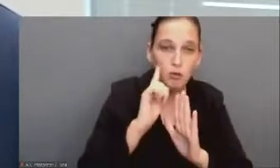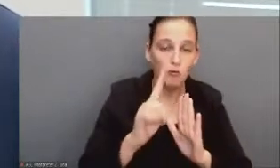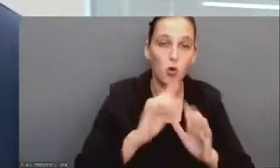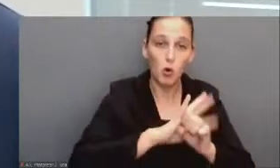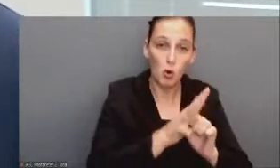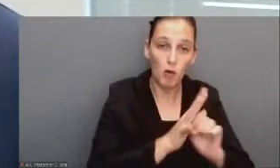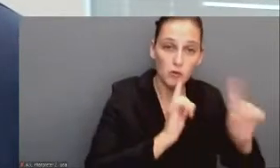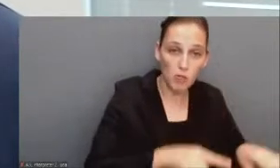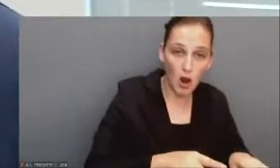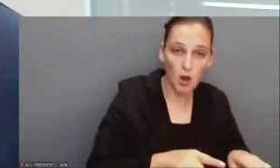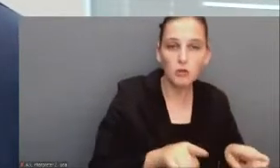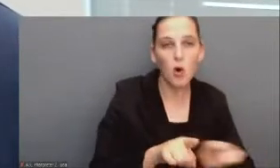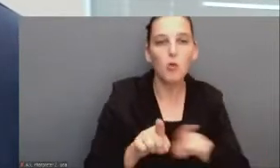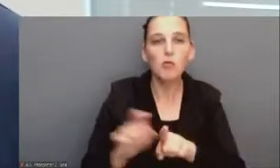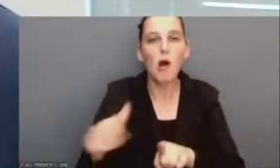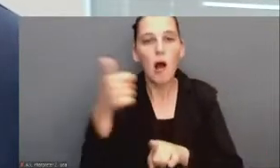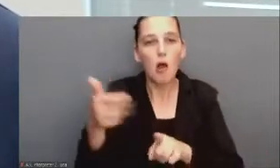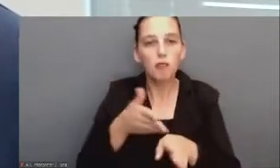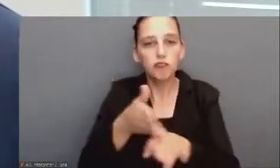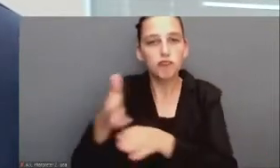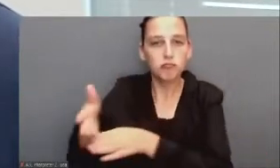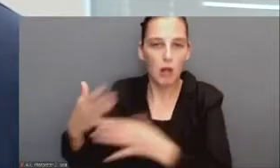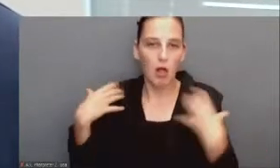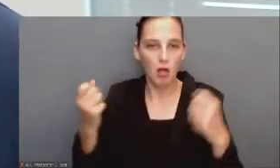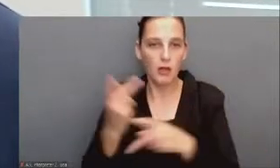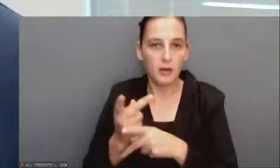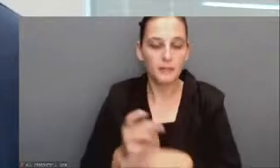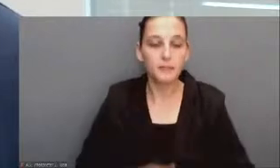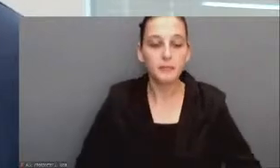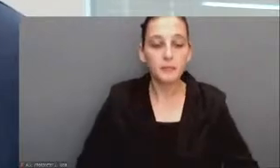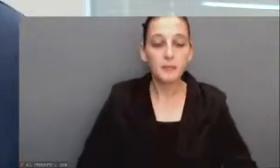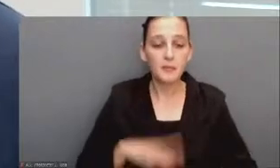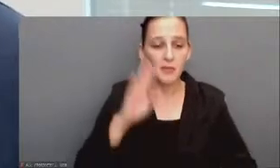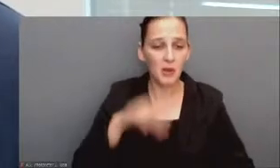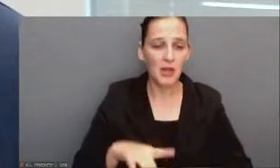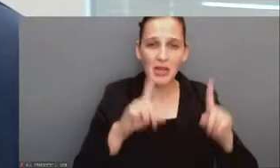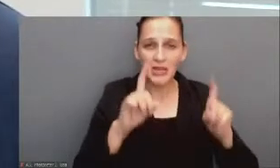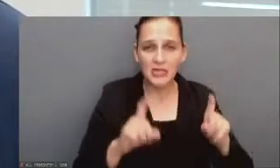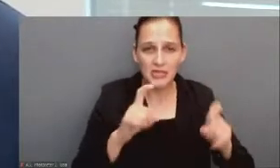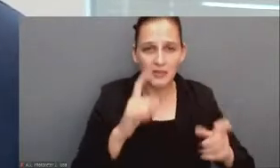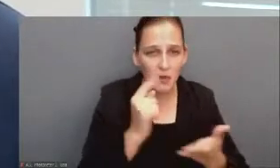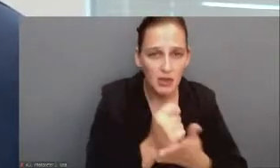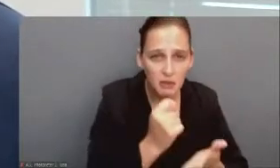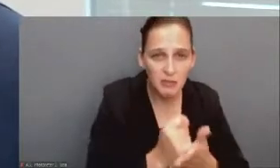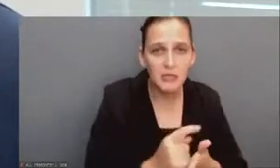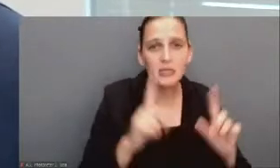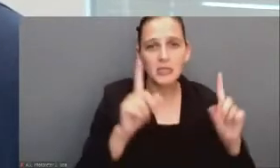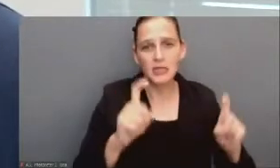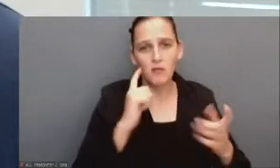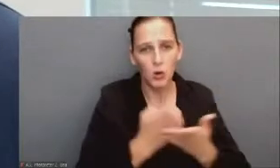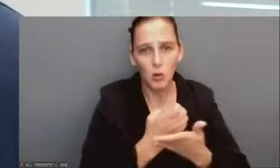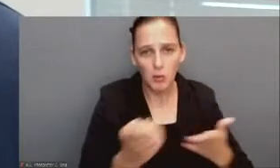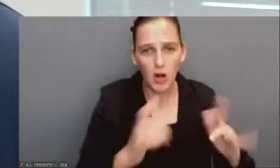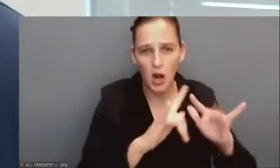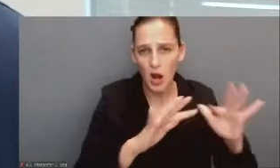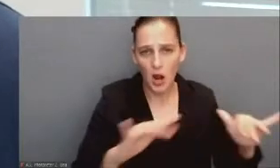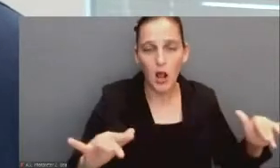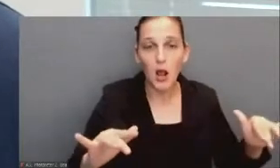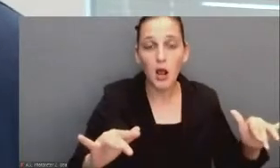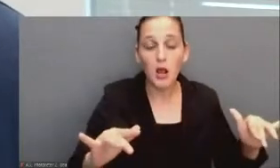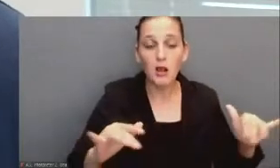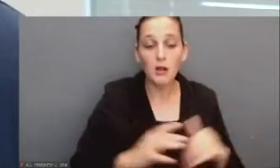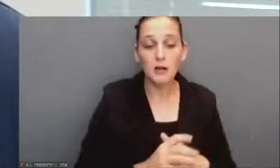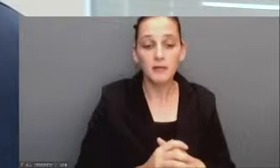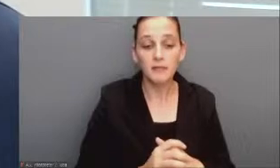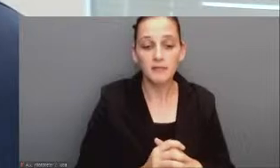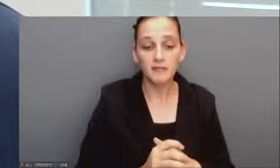I'll focus today on personal protective equipment, testing, and therapeutics, though the issues we face as a country and as a healthcare